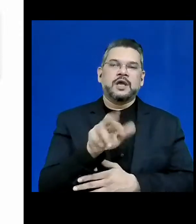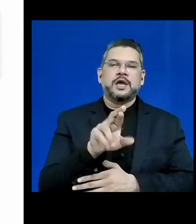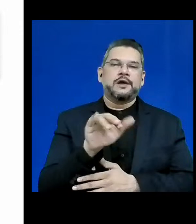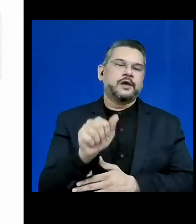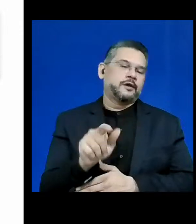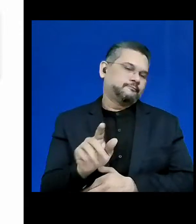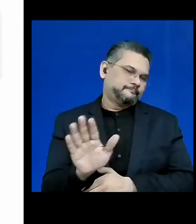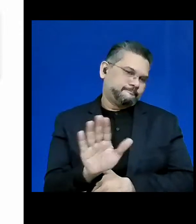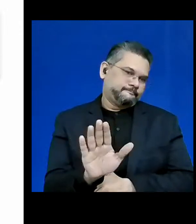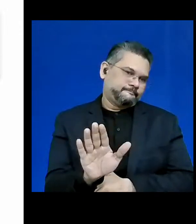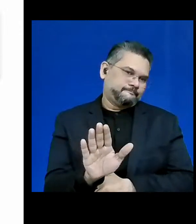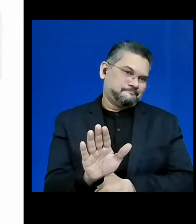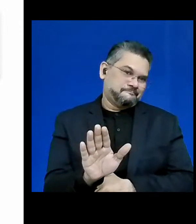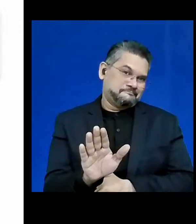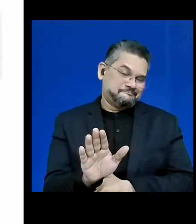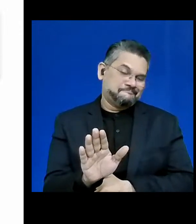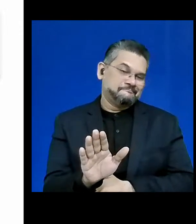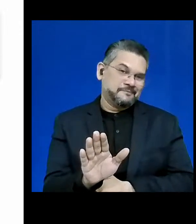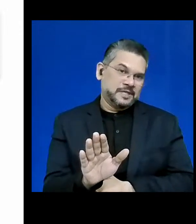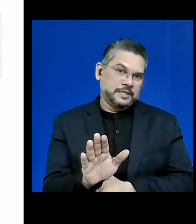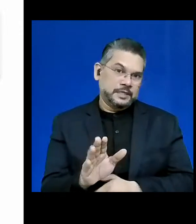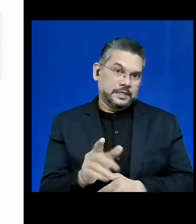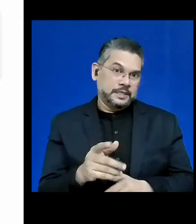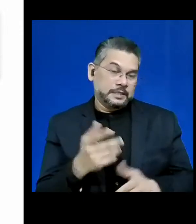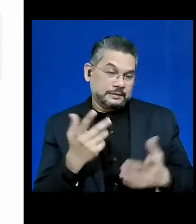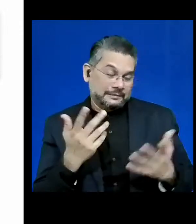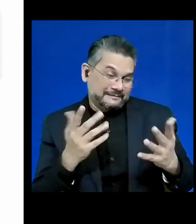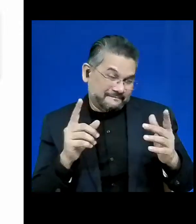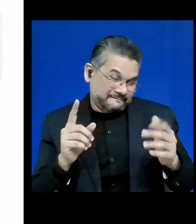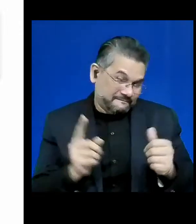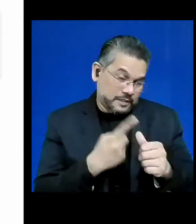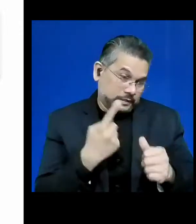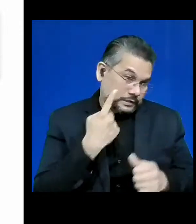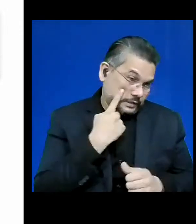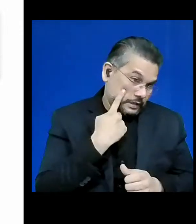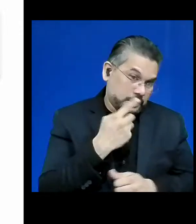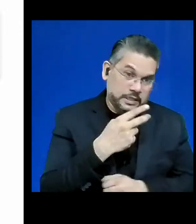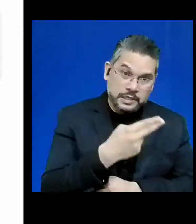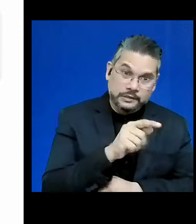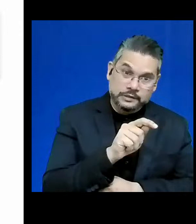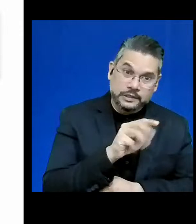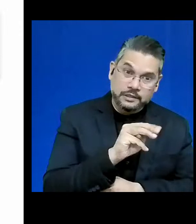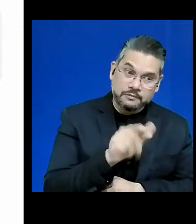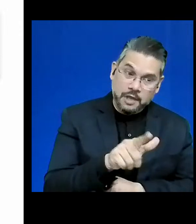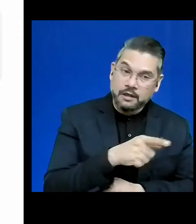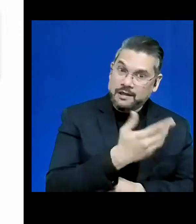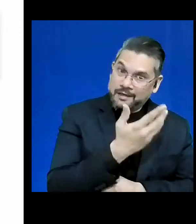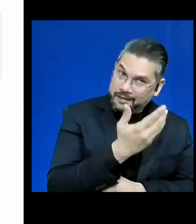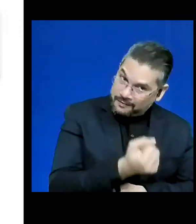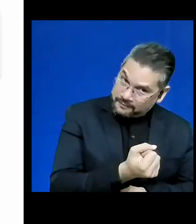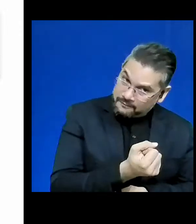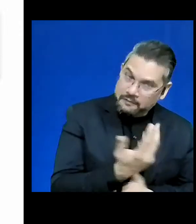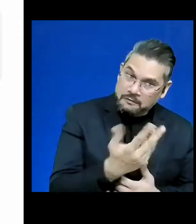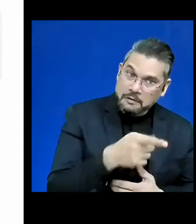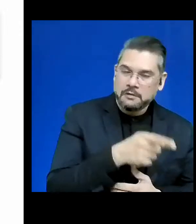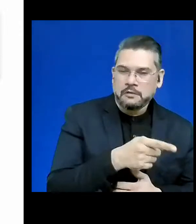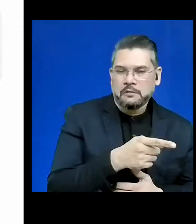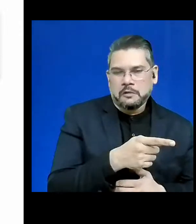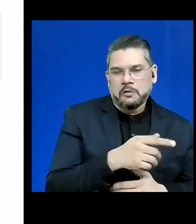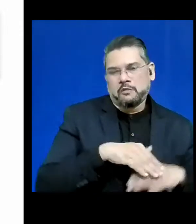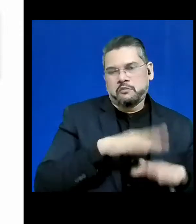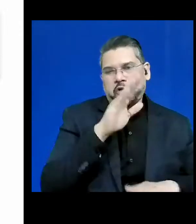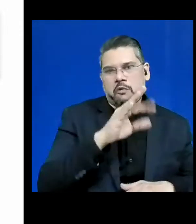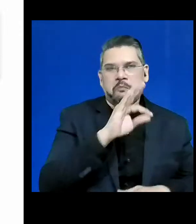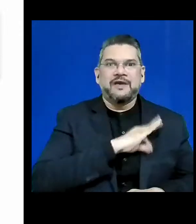it, it's first look to see if you have that feature available to you in HTML. There's a lot of benefits with using HTML